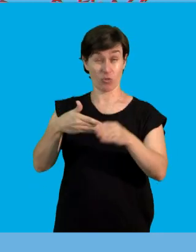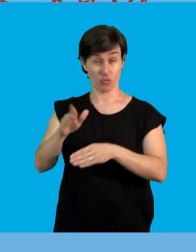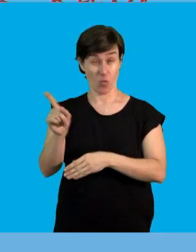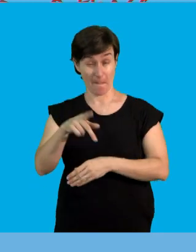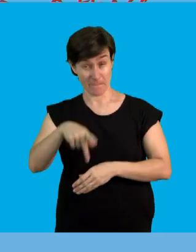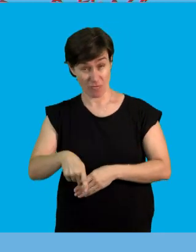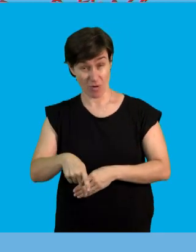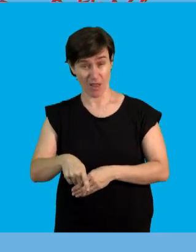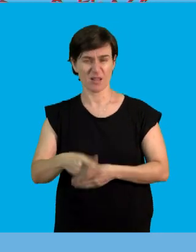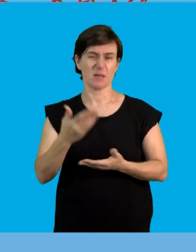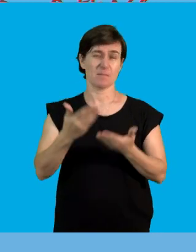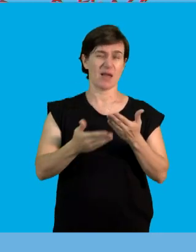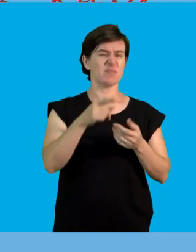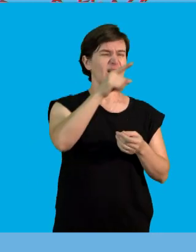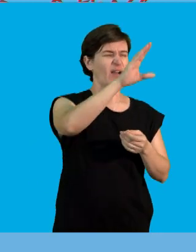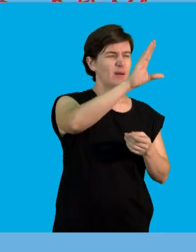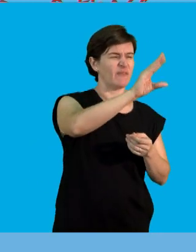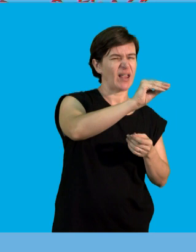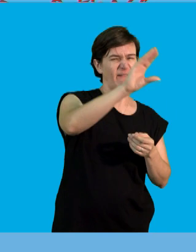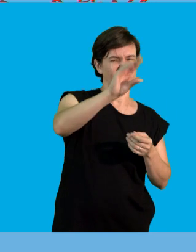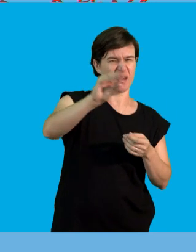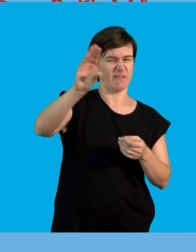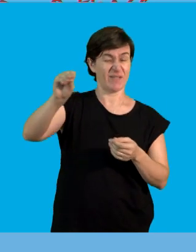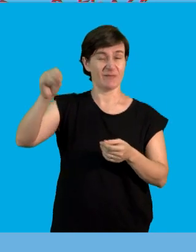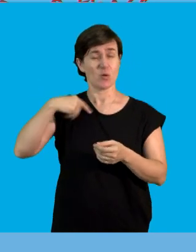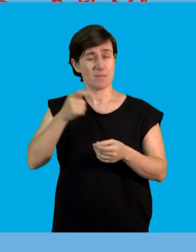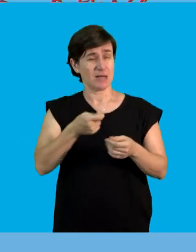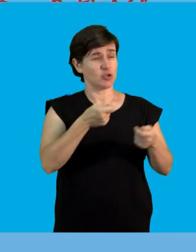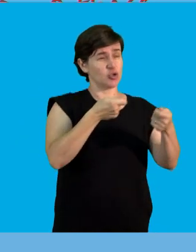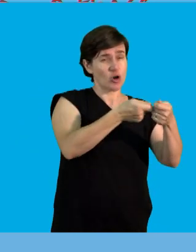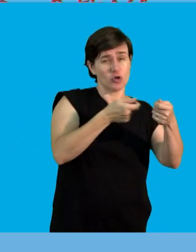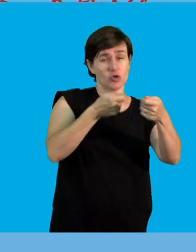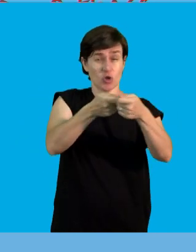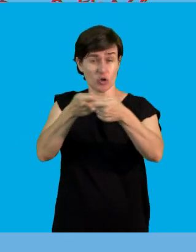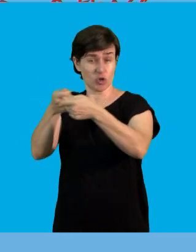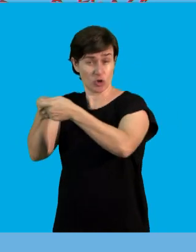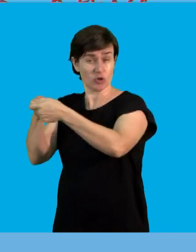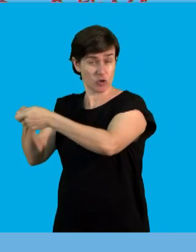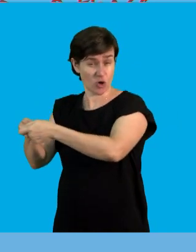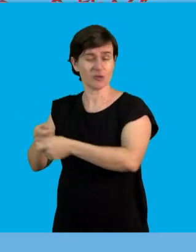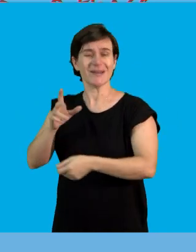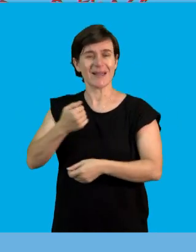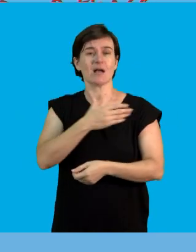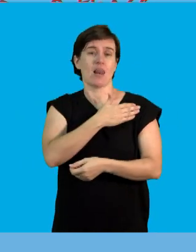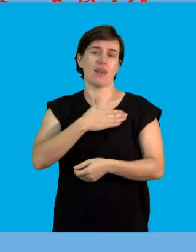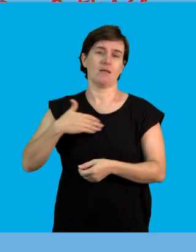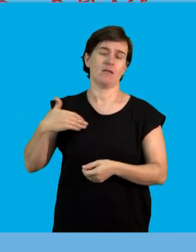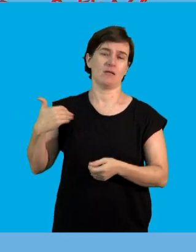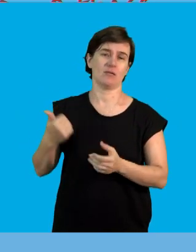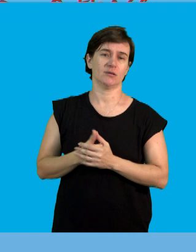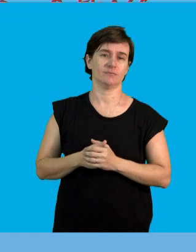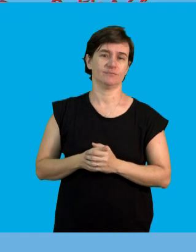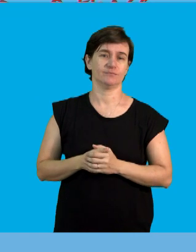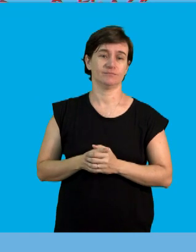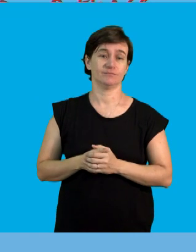Whenever we are connecting our cells in parallel, and let's say now all of them, they are flat, they are going to take a long period of time for them to charge